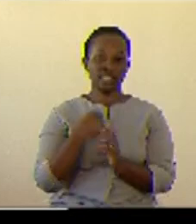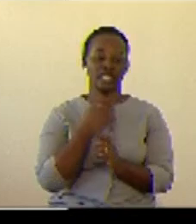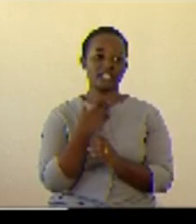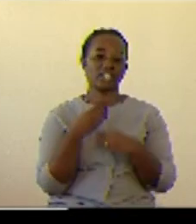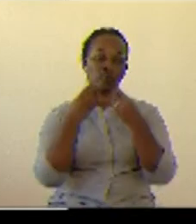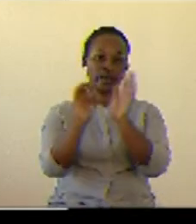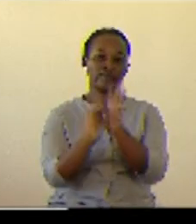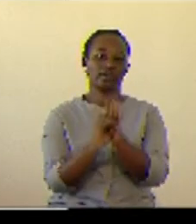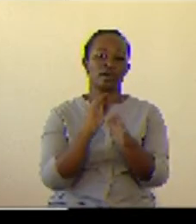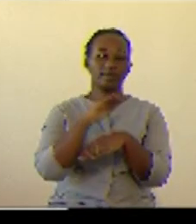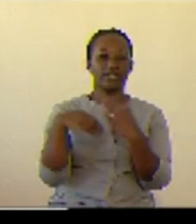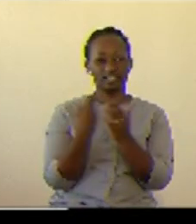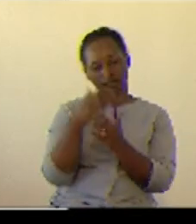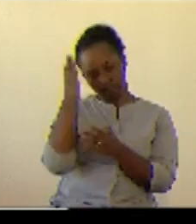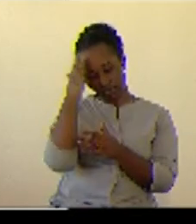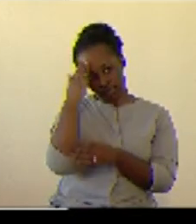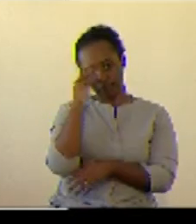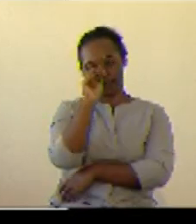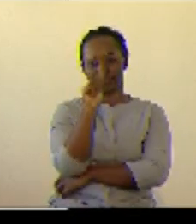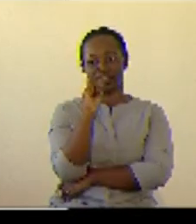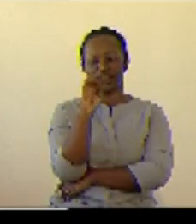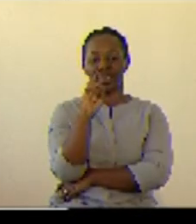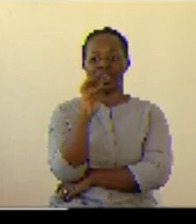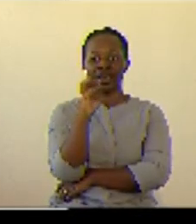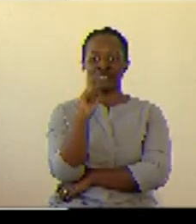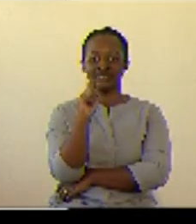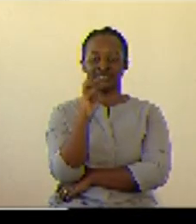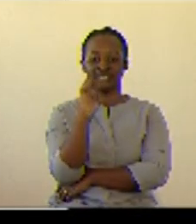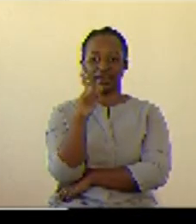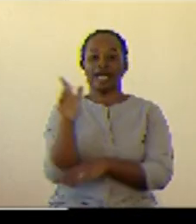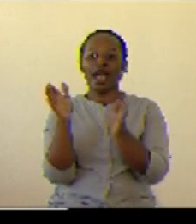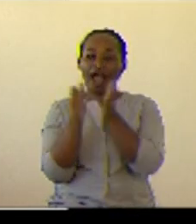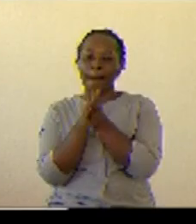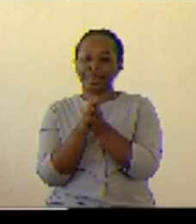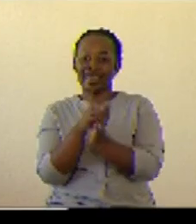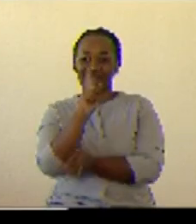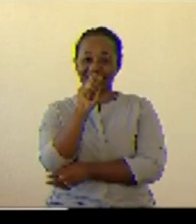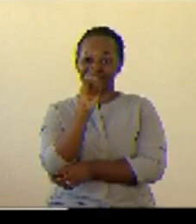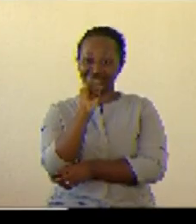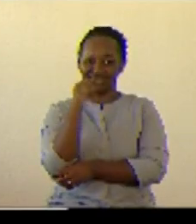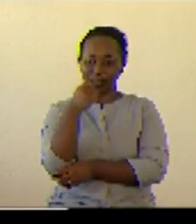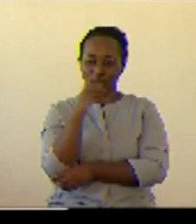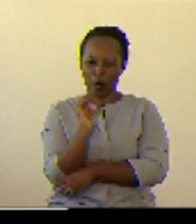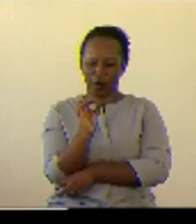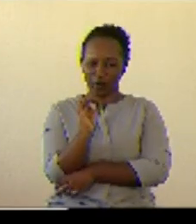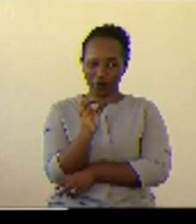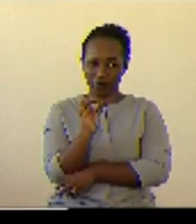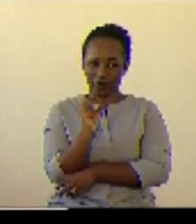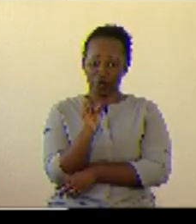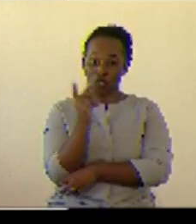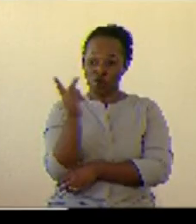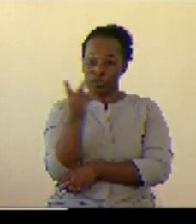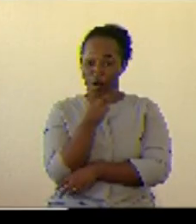know this Airtel, you know Airtel and Tigo. Airtel and Tigo. These